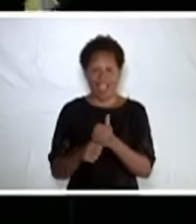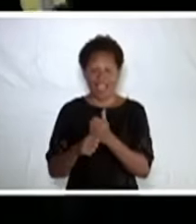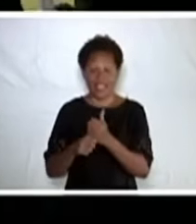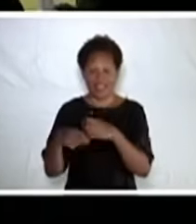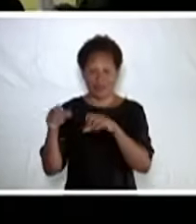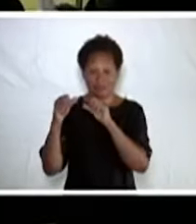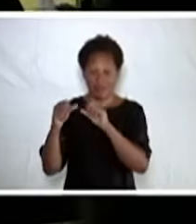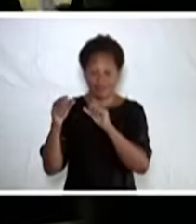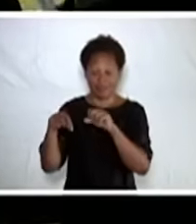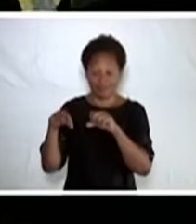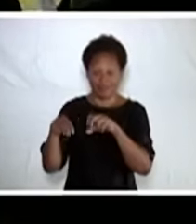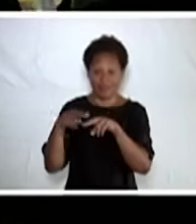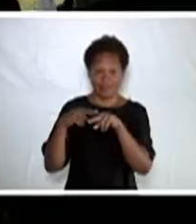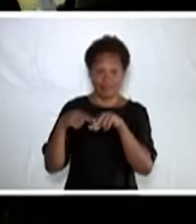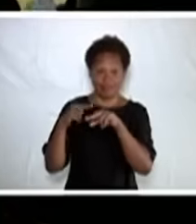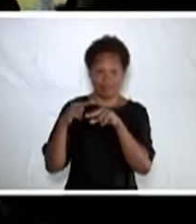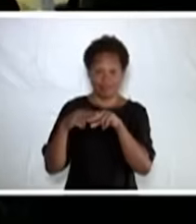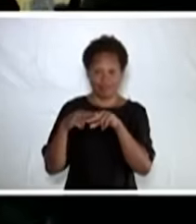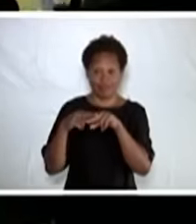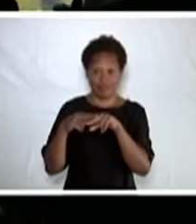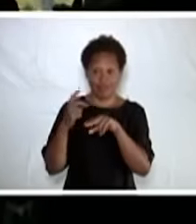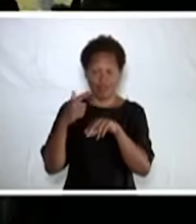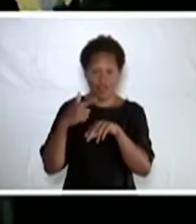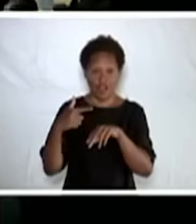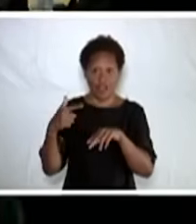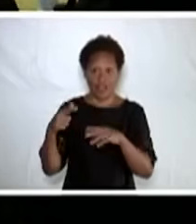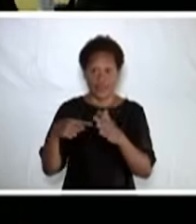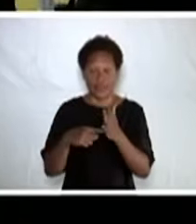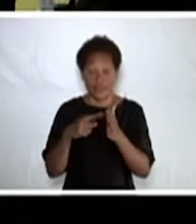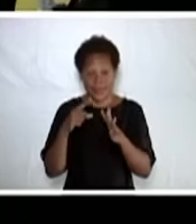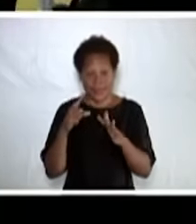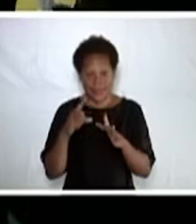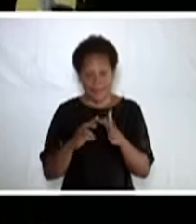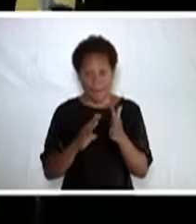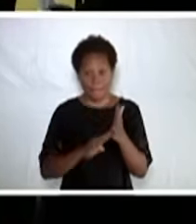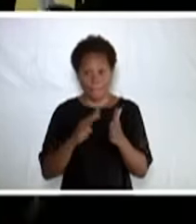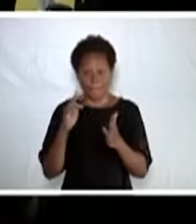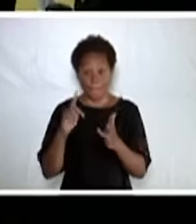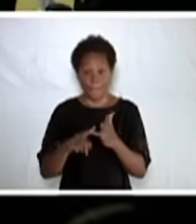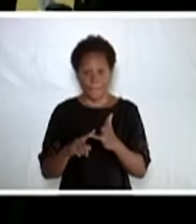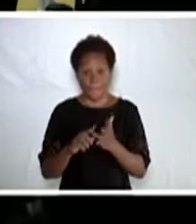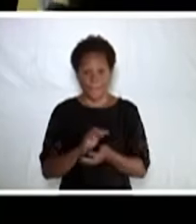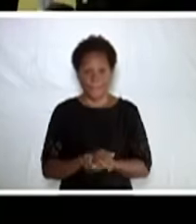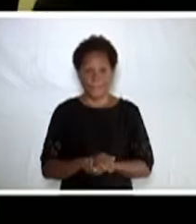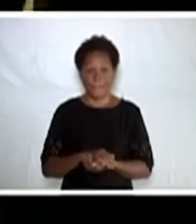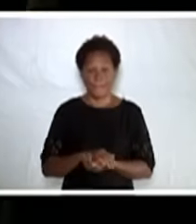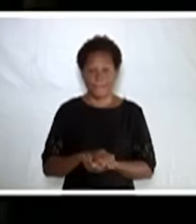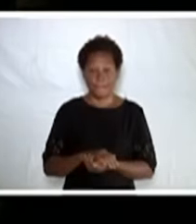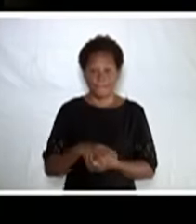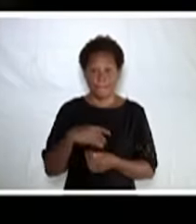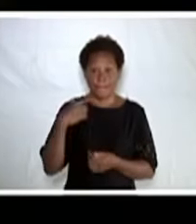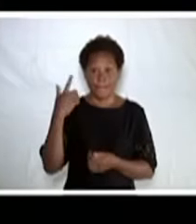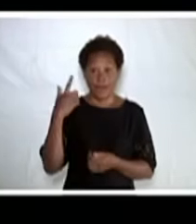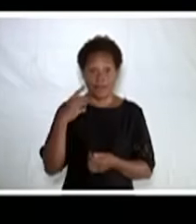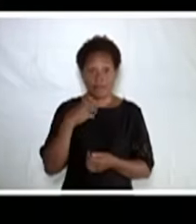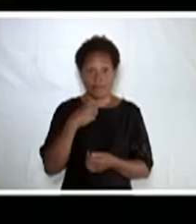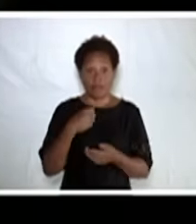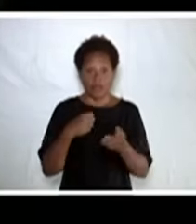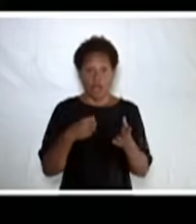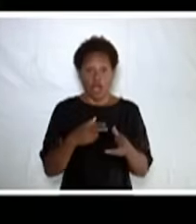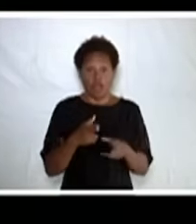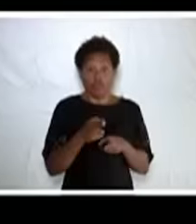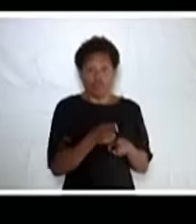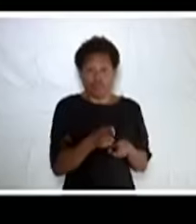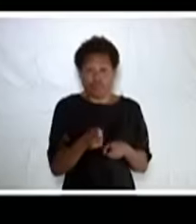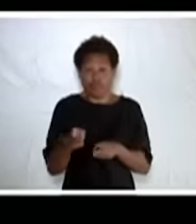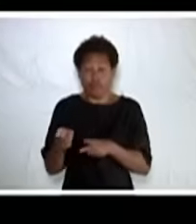matritu His Lordship Saleh Sitemo ena matakendindai. Ladies and gentlemen, what you've just witnessed is what we call